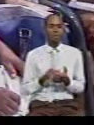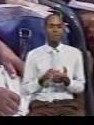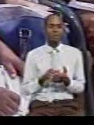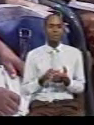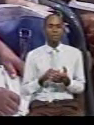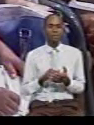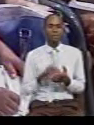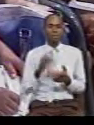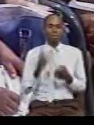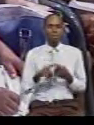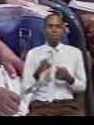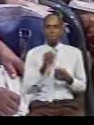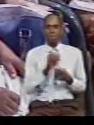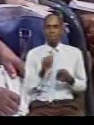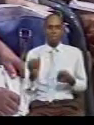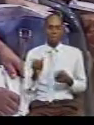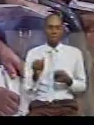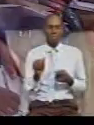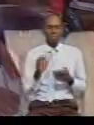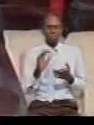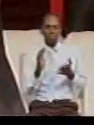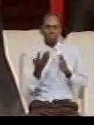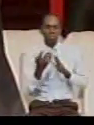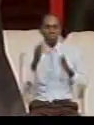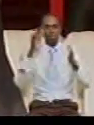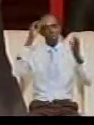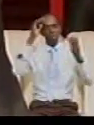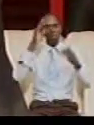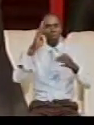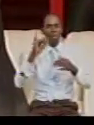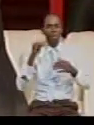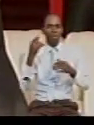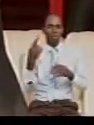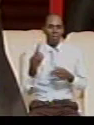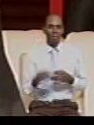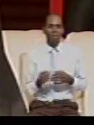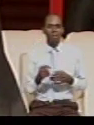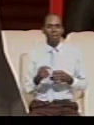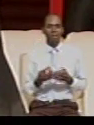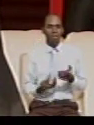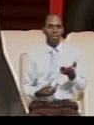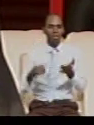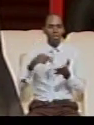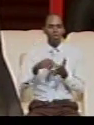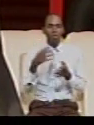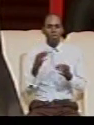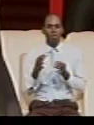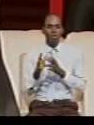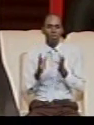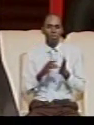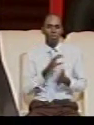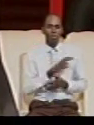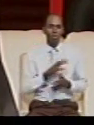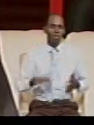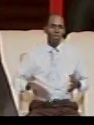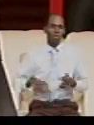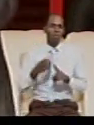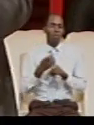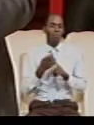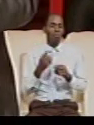a lively hope by the resurrection of Jesus Christ from